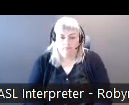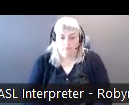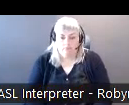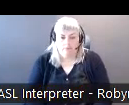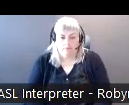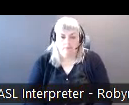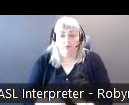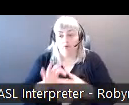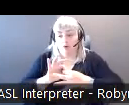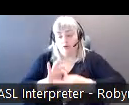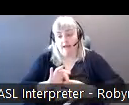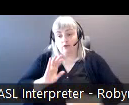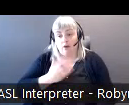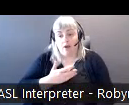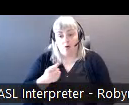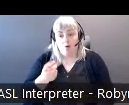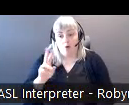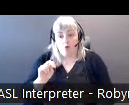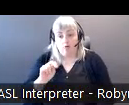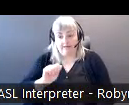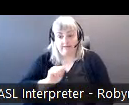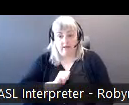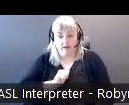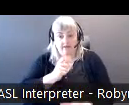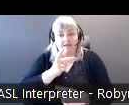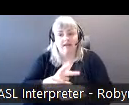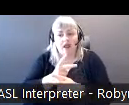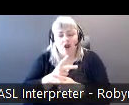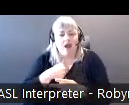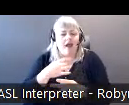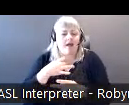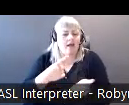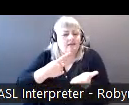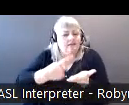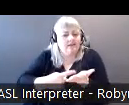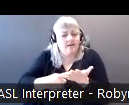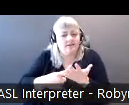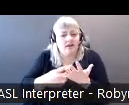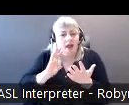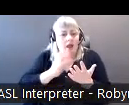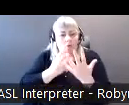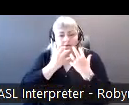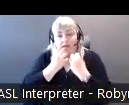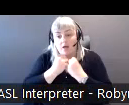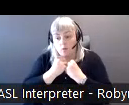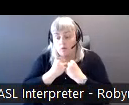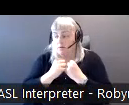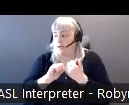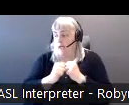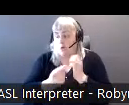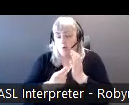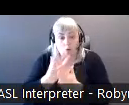our values? What are our ethics? And how do we like to grow? And how do we